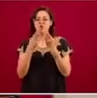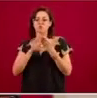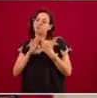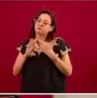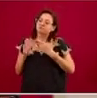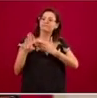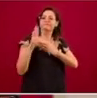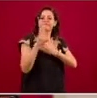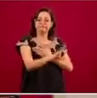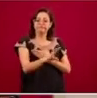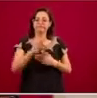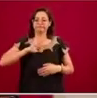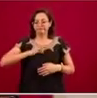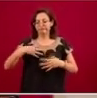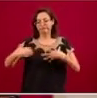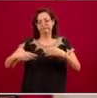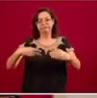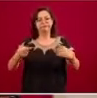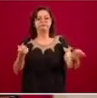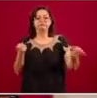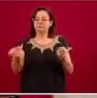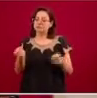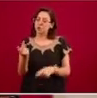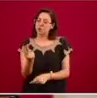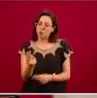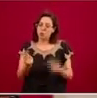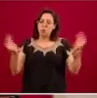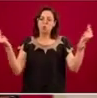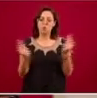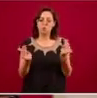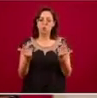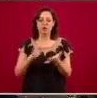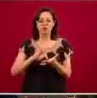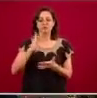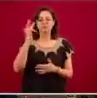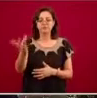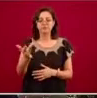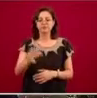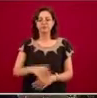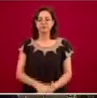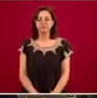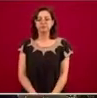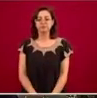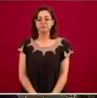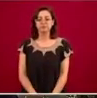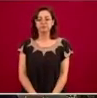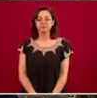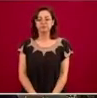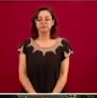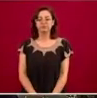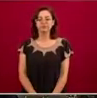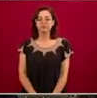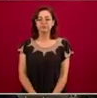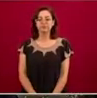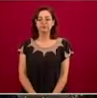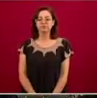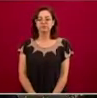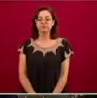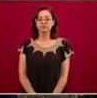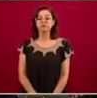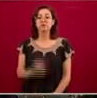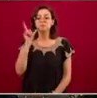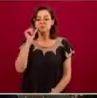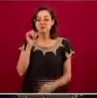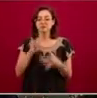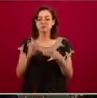Please stay at home, abide by these measures. That's what you can do today, right now, to